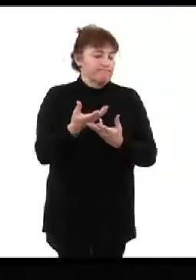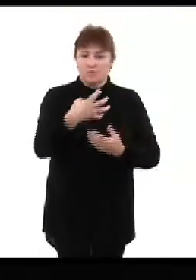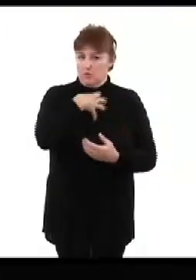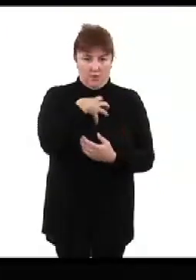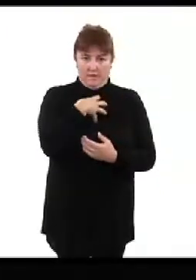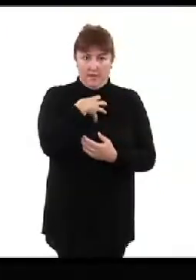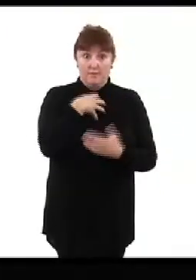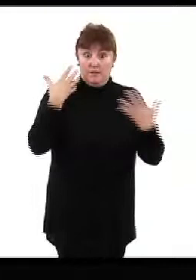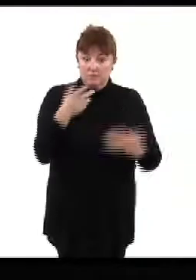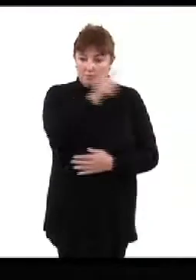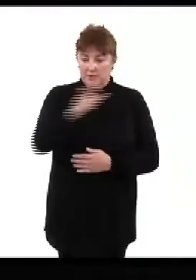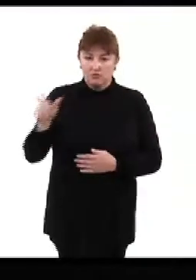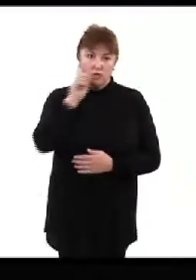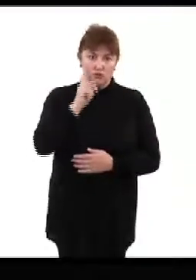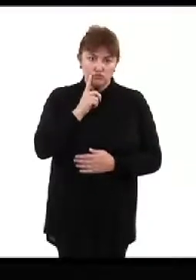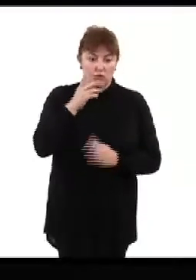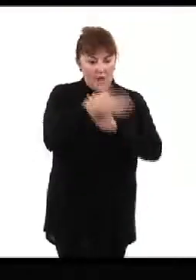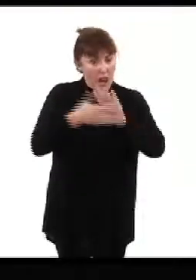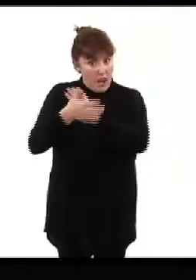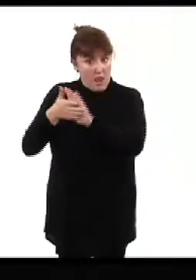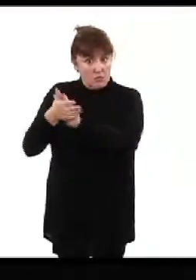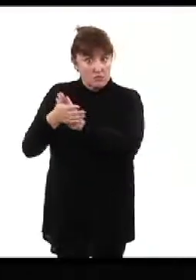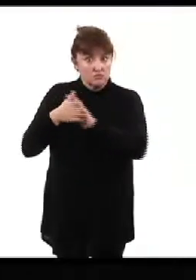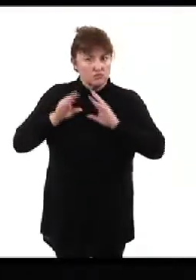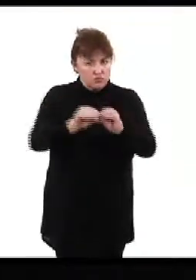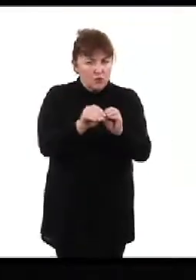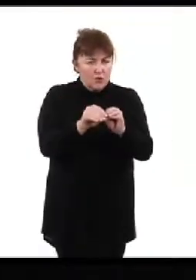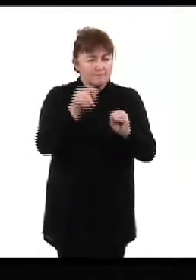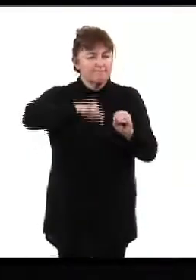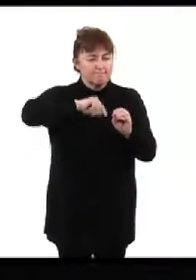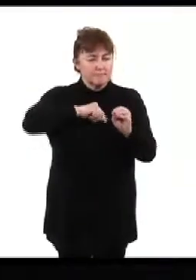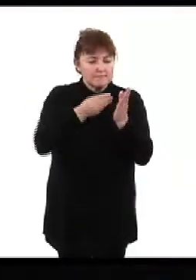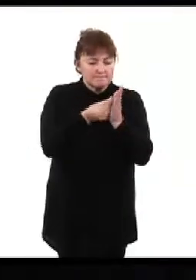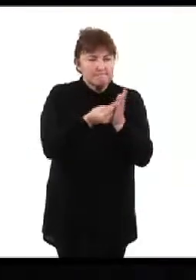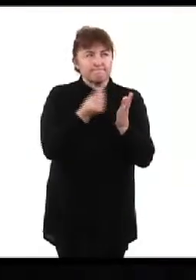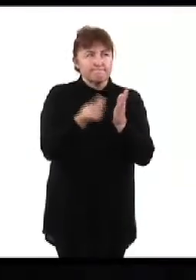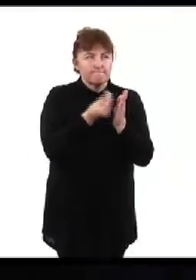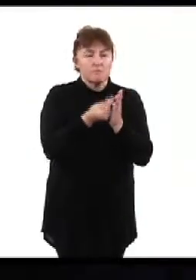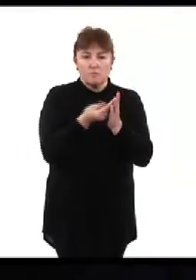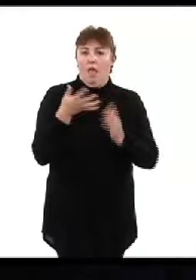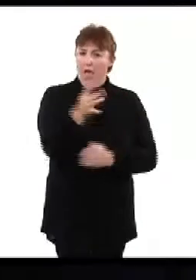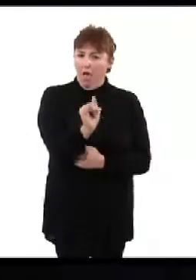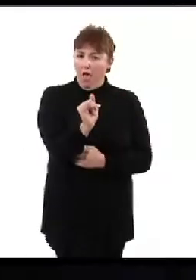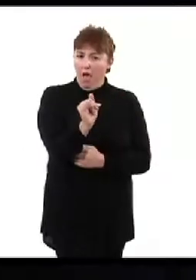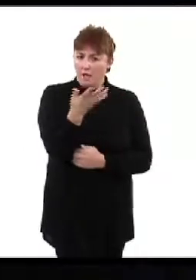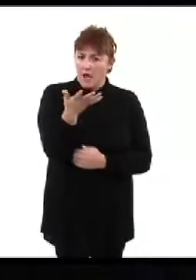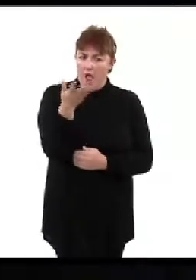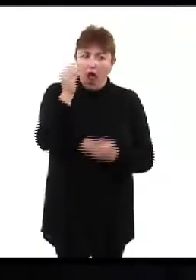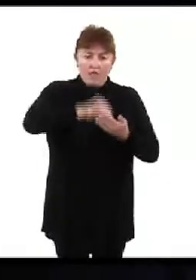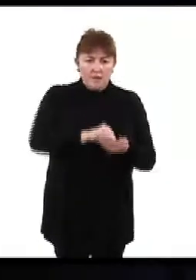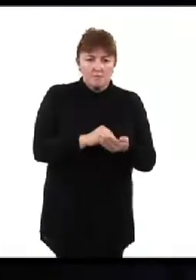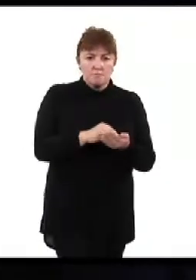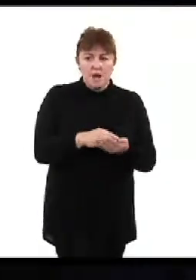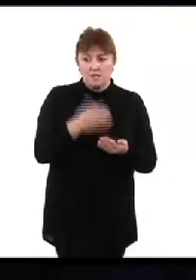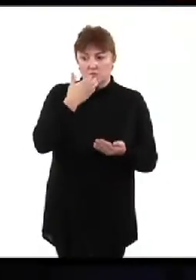signers do experience a tip of the fingers experience. And in addition, they occurred at about the same rate as has